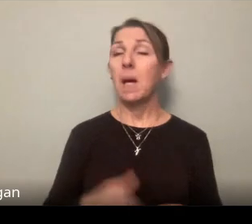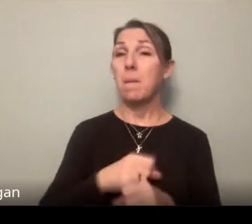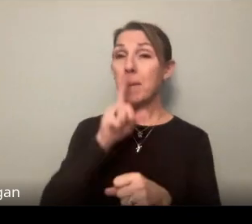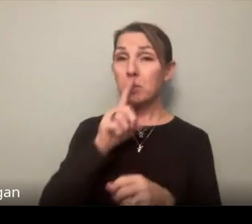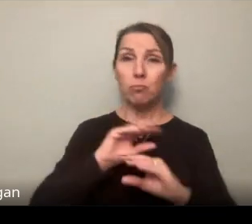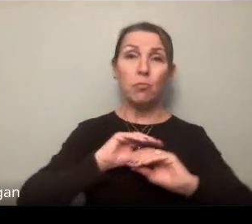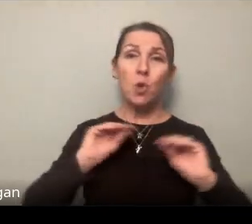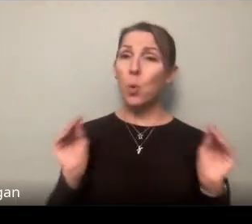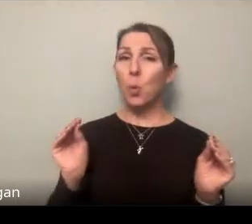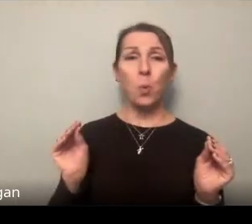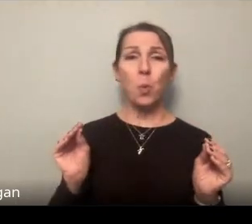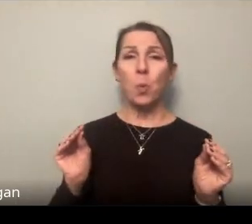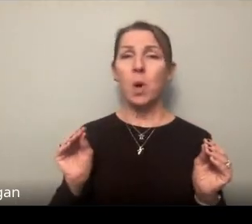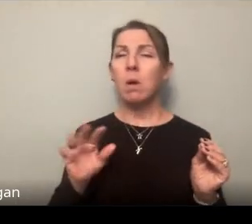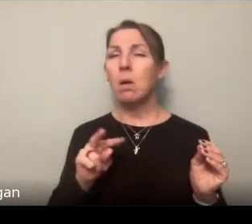have any.